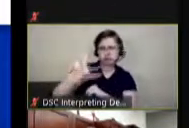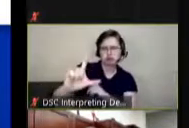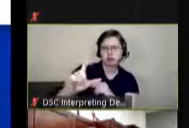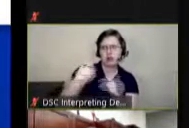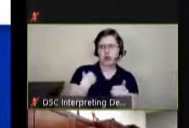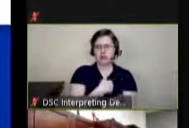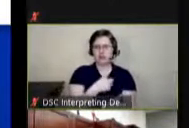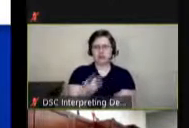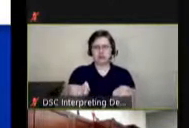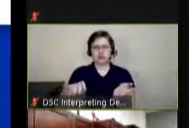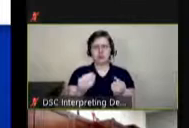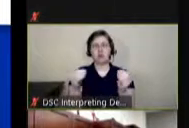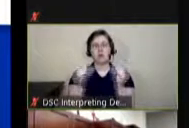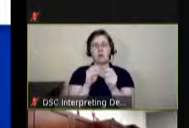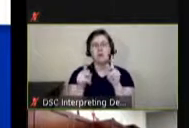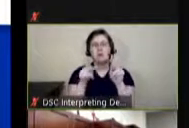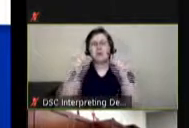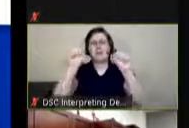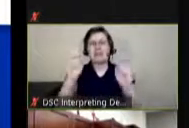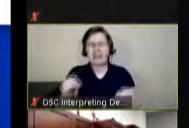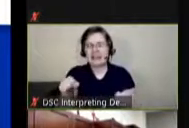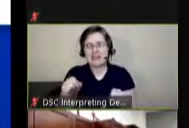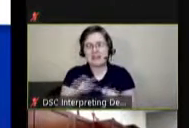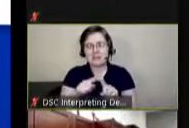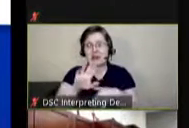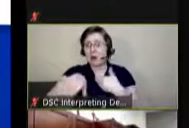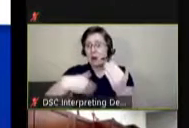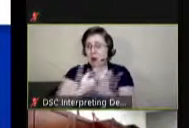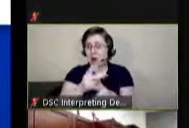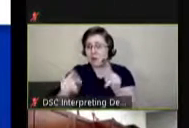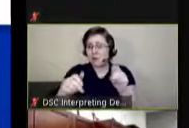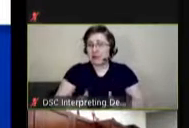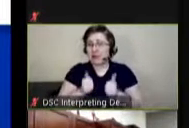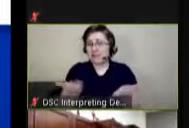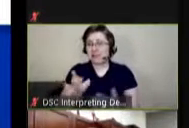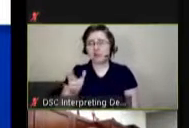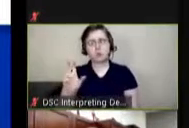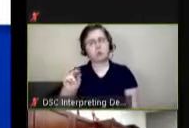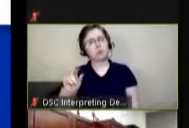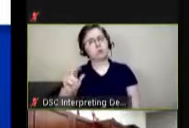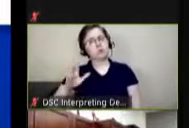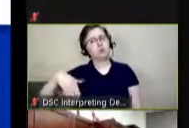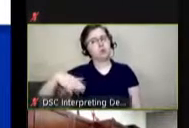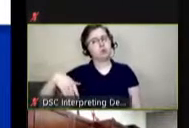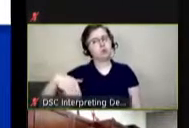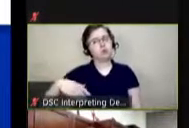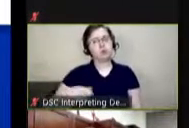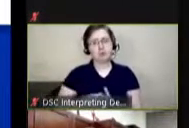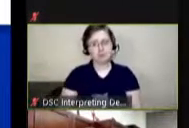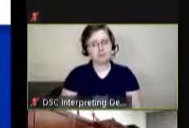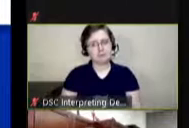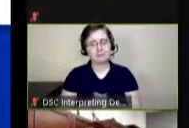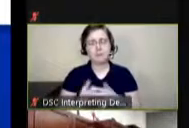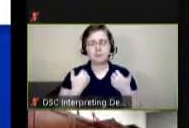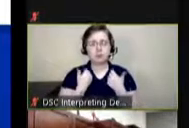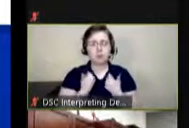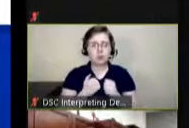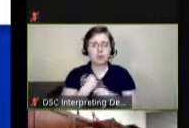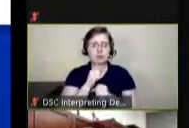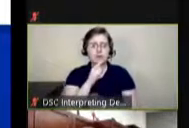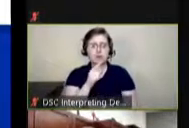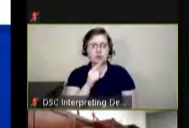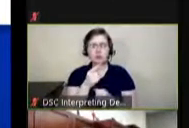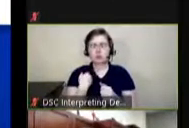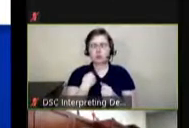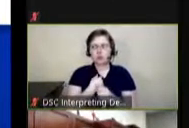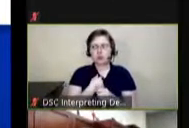additional groups can be vaccinated, but not all Ohioans. So again, we're trying to make sure that we're diligent